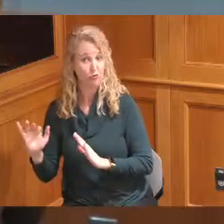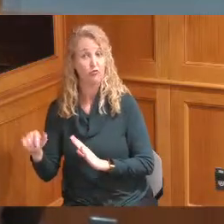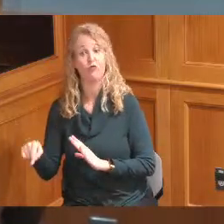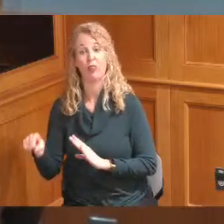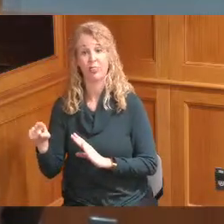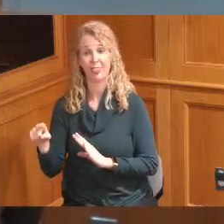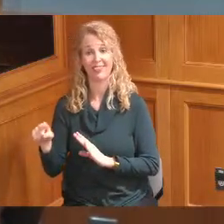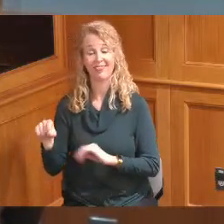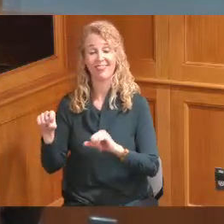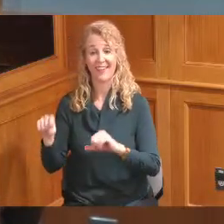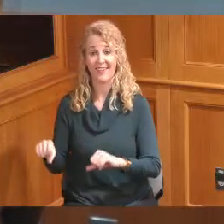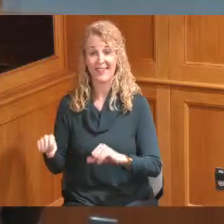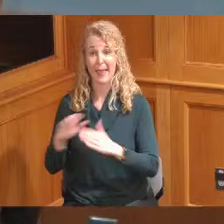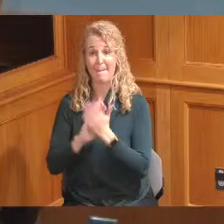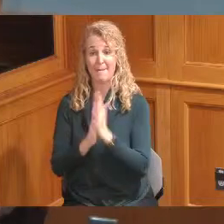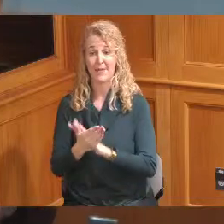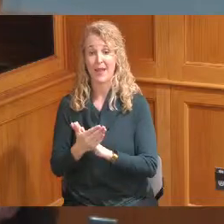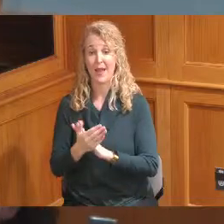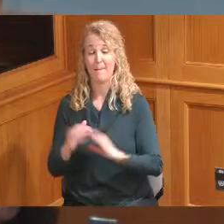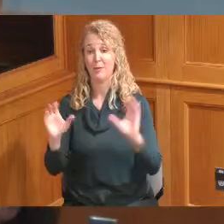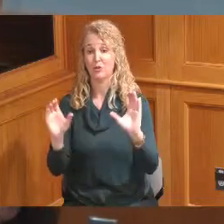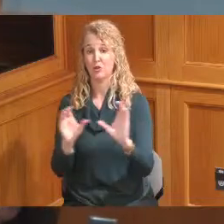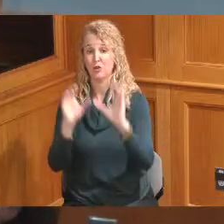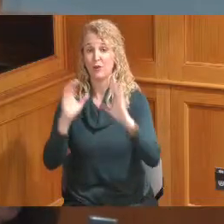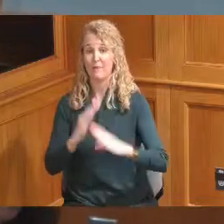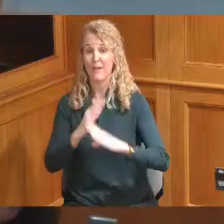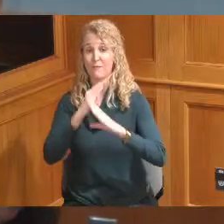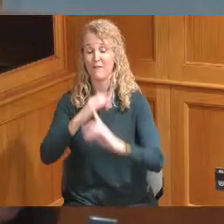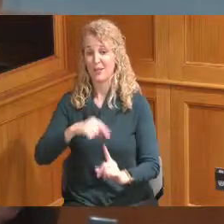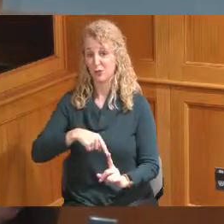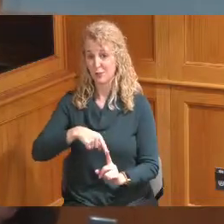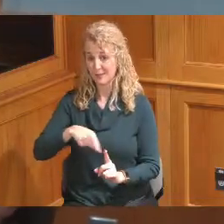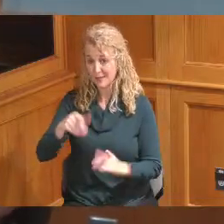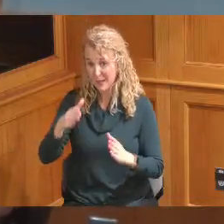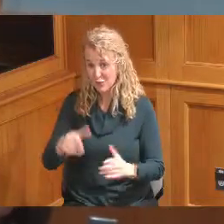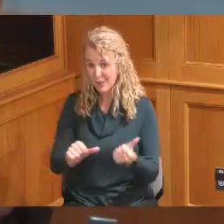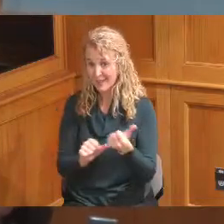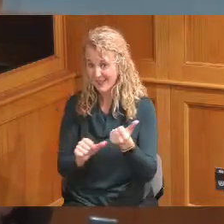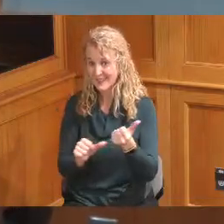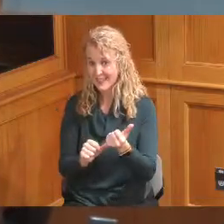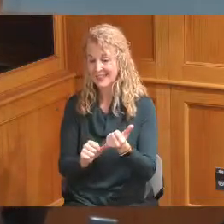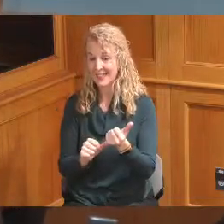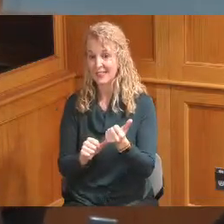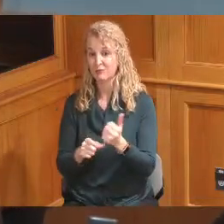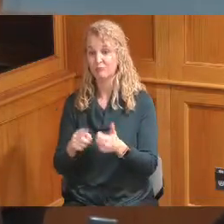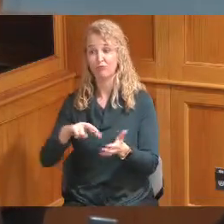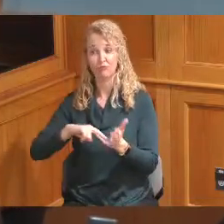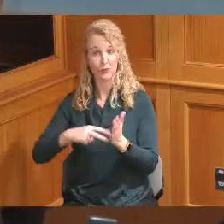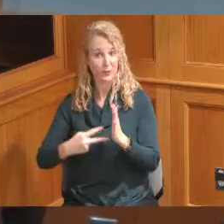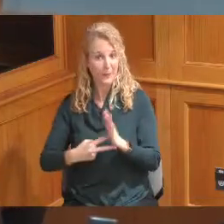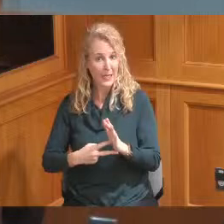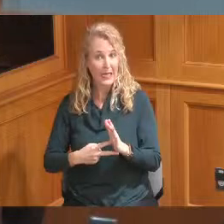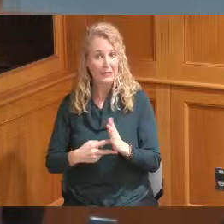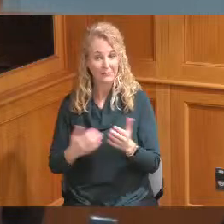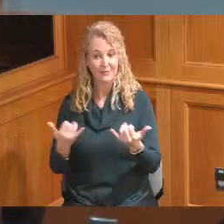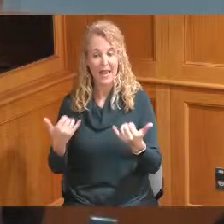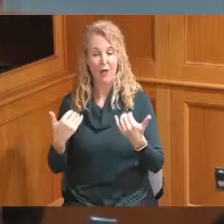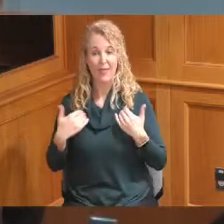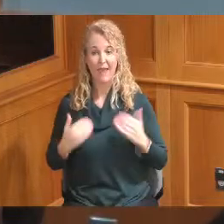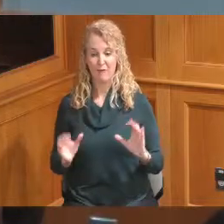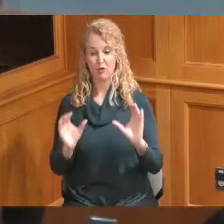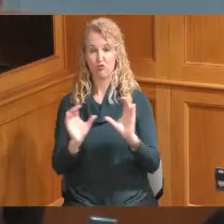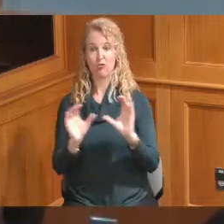be eligible to be Ohio Certified Prevention Specialist Assistants, which will give them a credential in the field